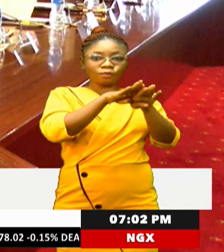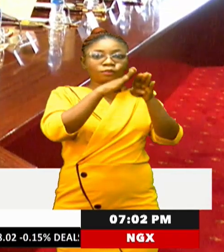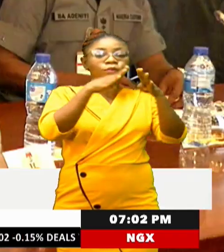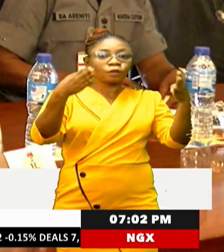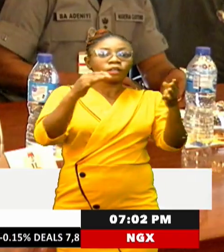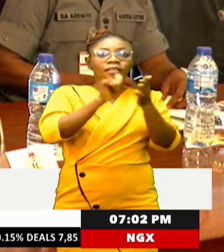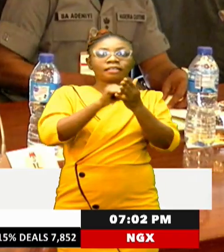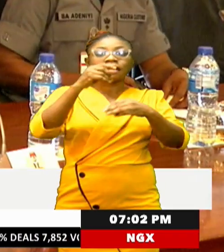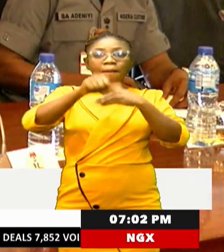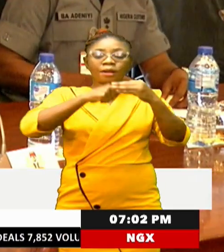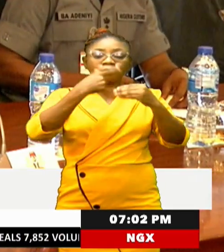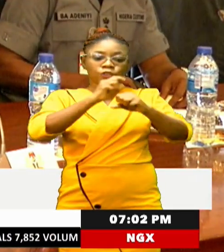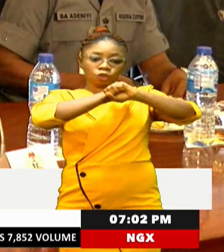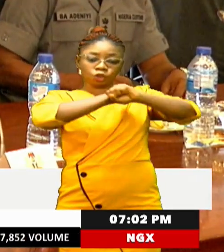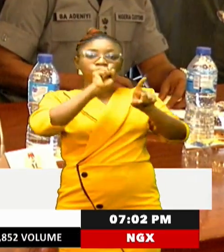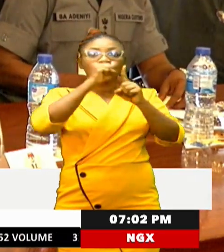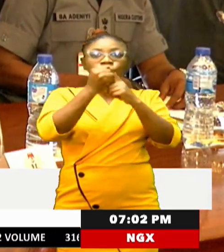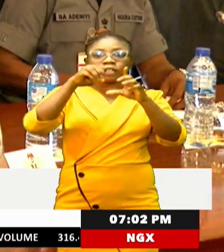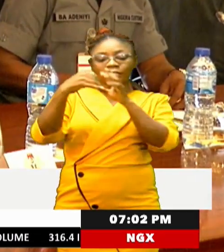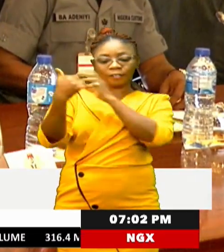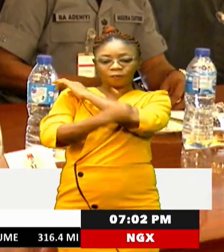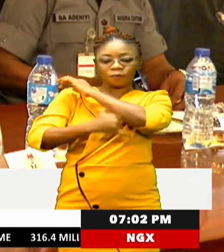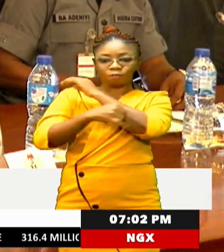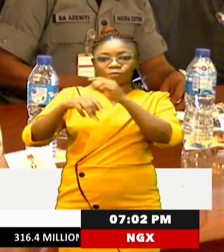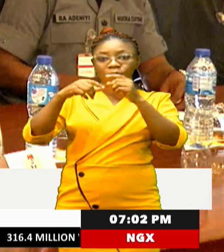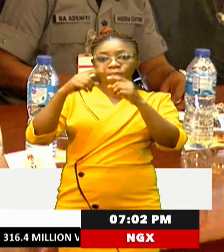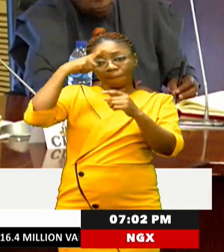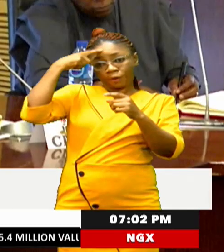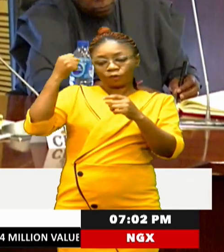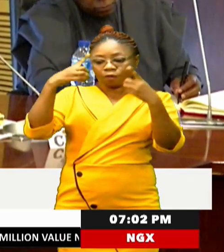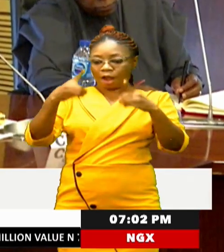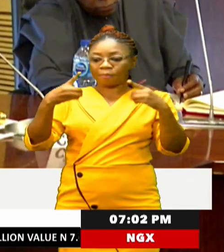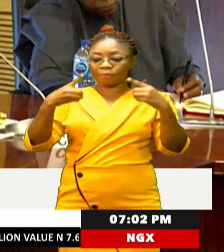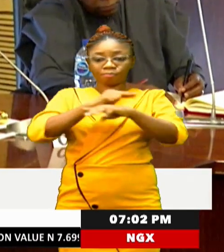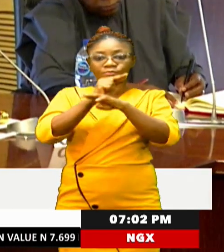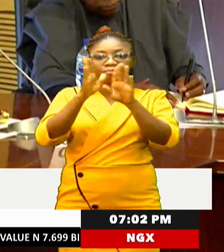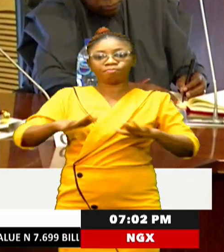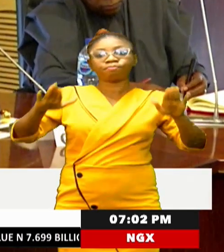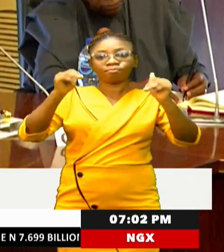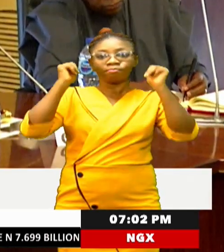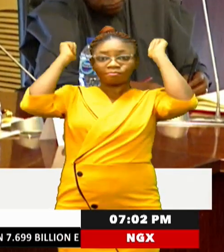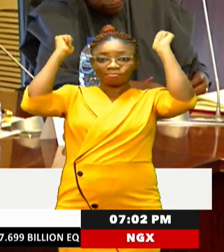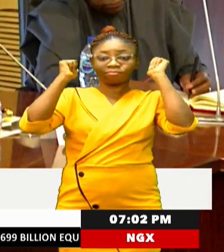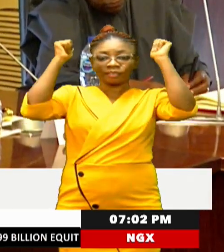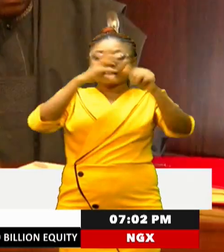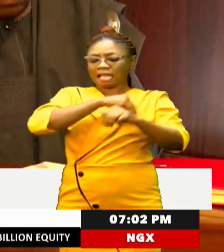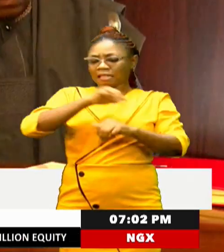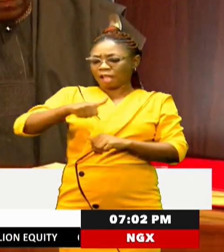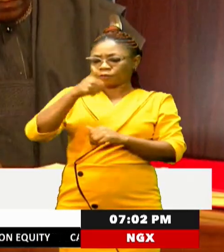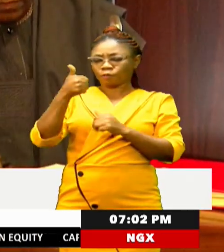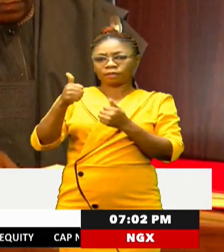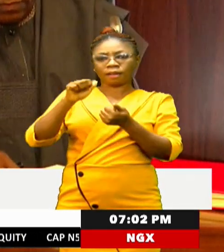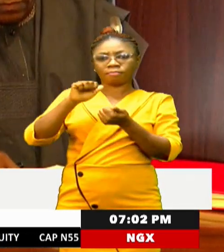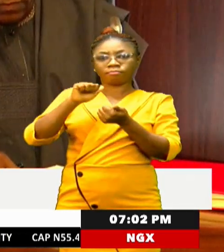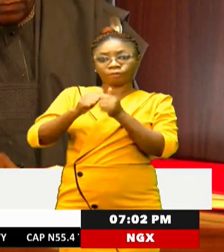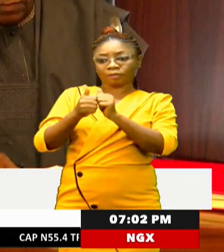security situation in the country going by the protest, the nationwide protest in town. Another issue that came up